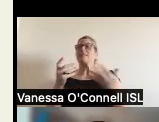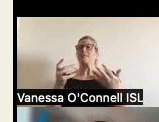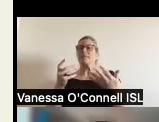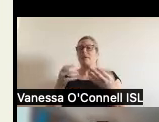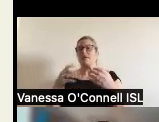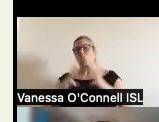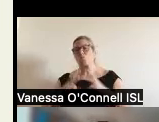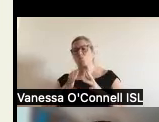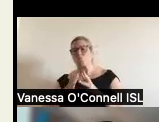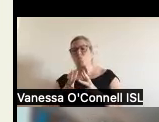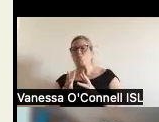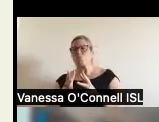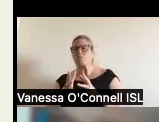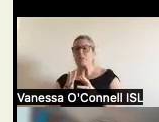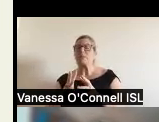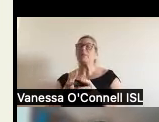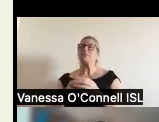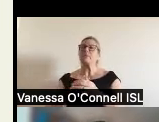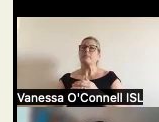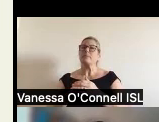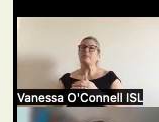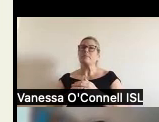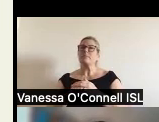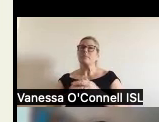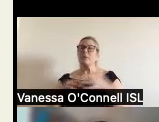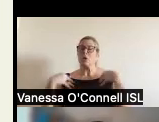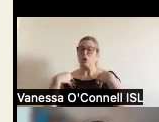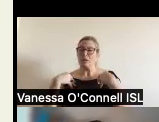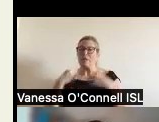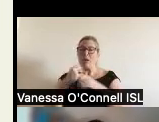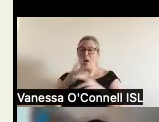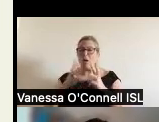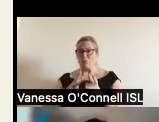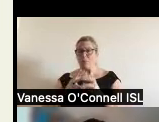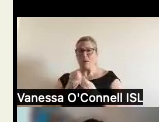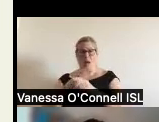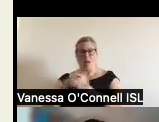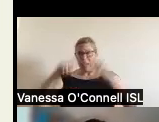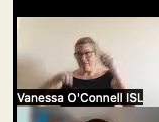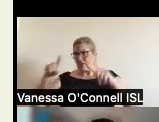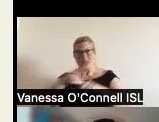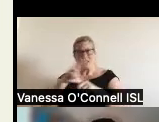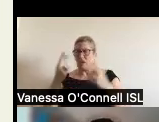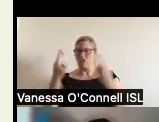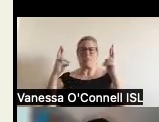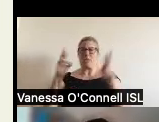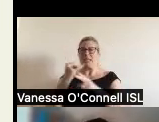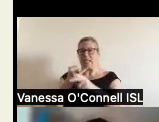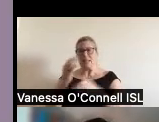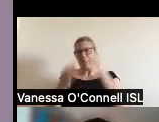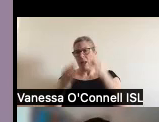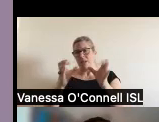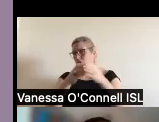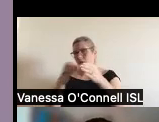women, the concern of women in all their diversity are not replicated in the political agenda and policies are less responsive.